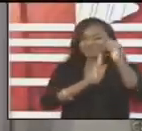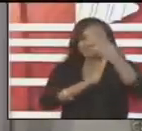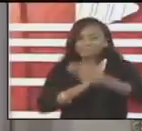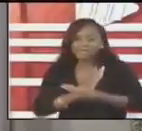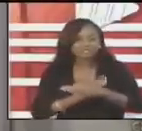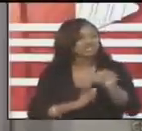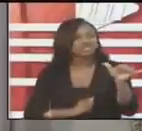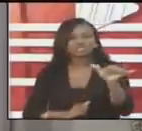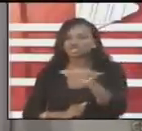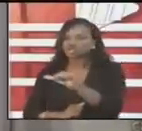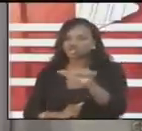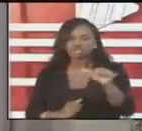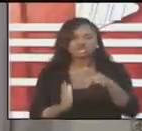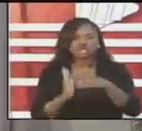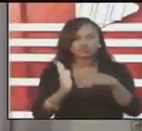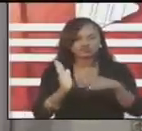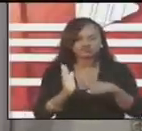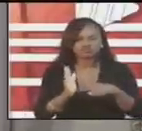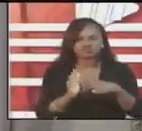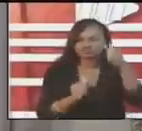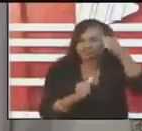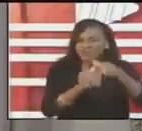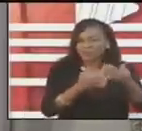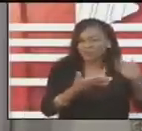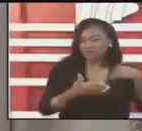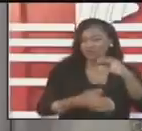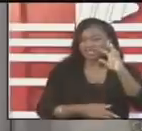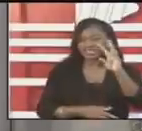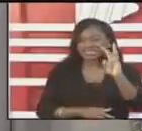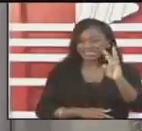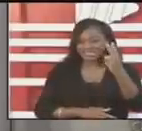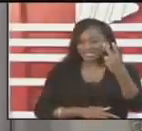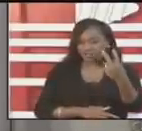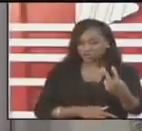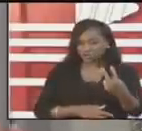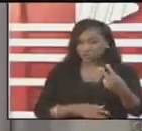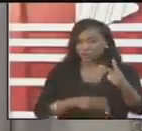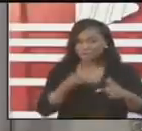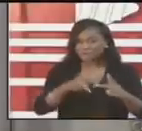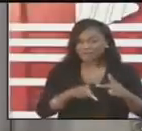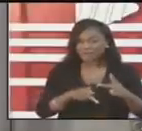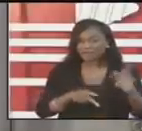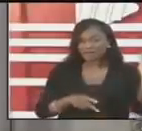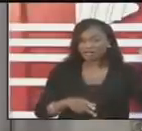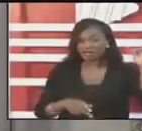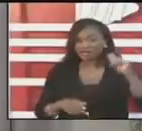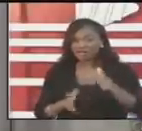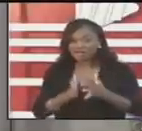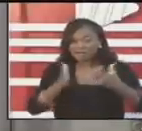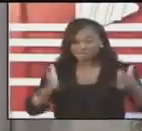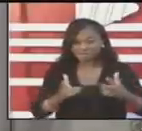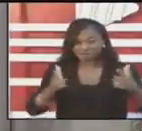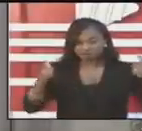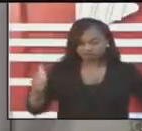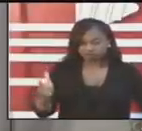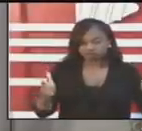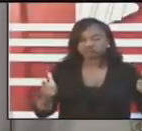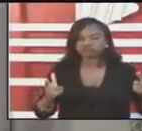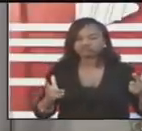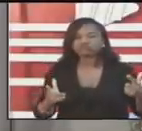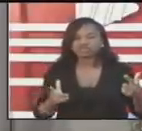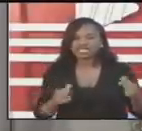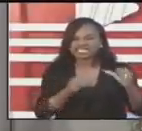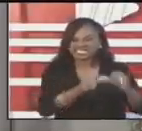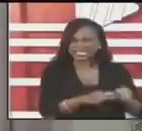we had the 62 or 68 odd persons coming in from the cruise ship from Guadeloupe. Exact